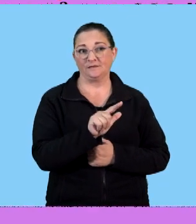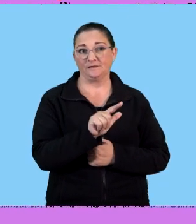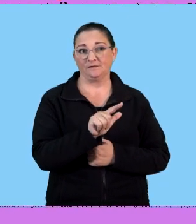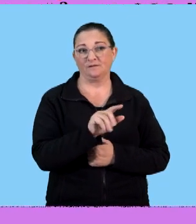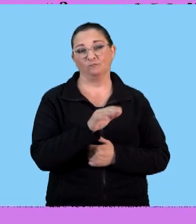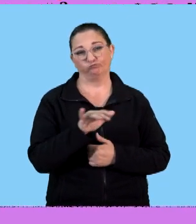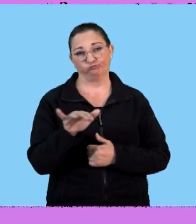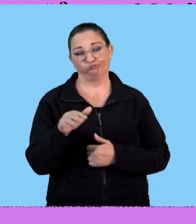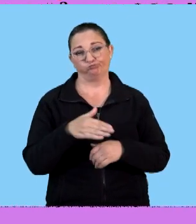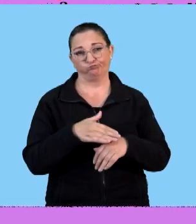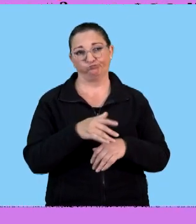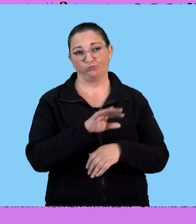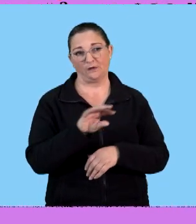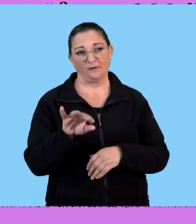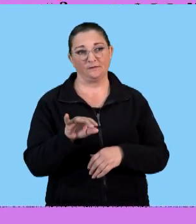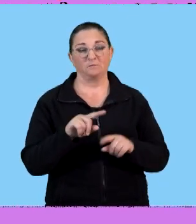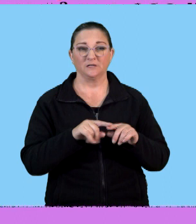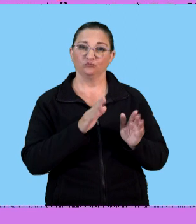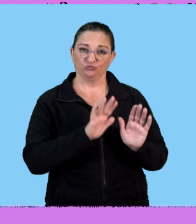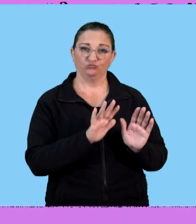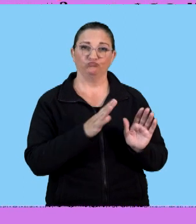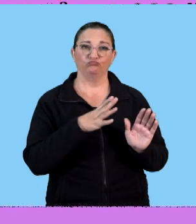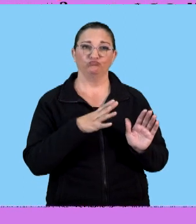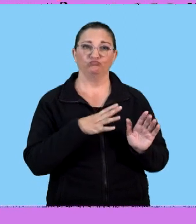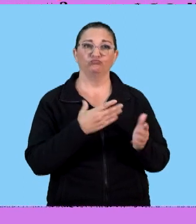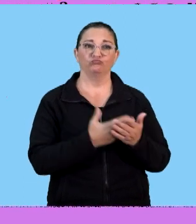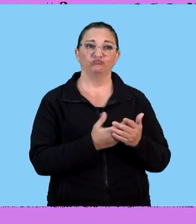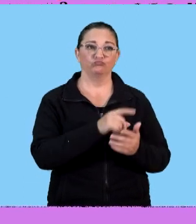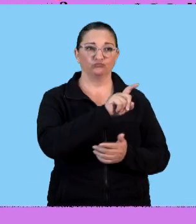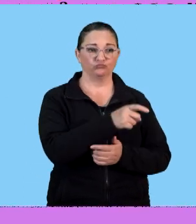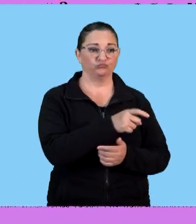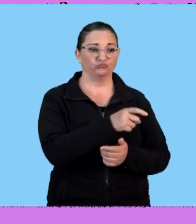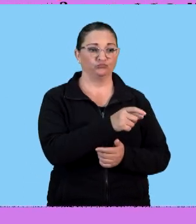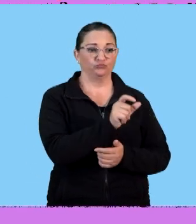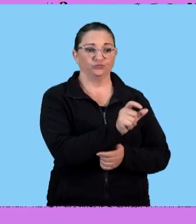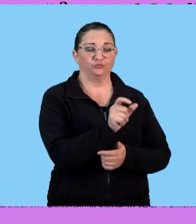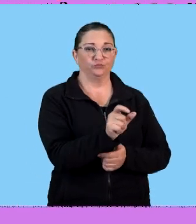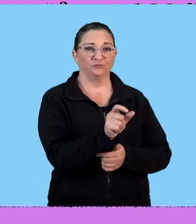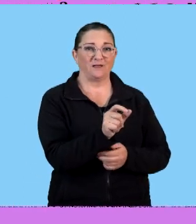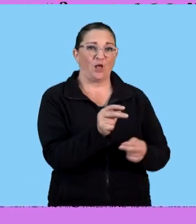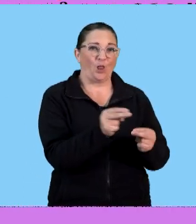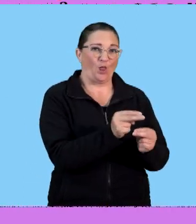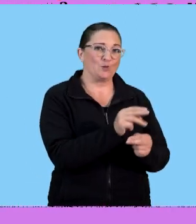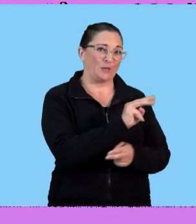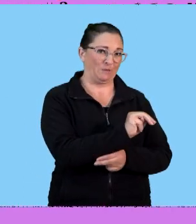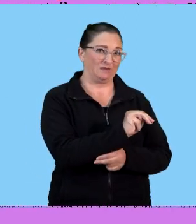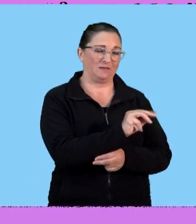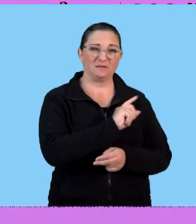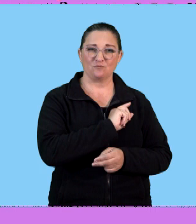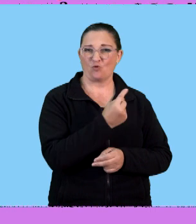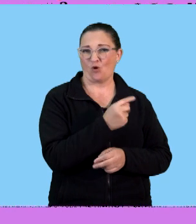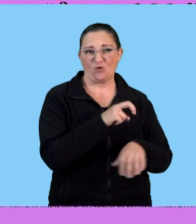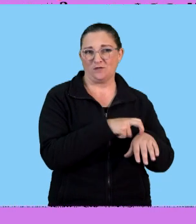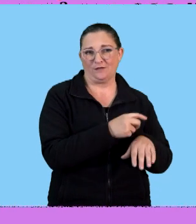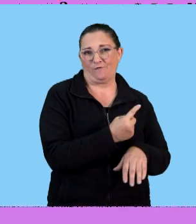1,657 followed by a few other numbers. But I stopped there because it says calculate to the nearest meter. And I only need